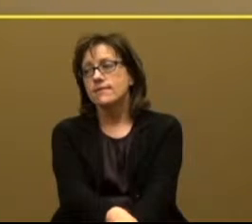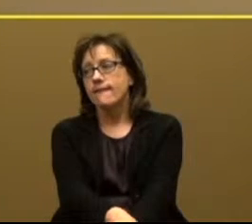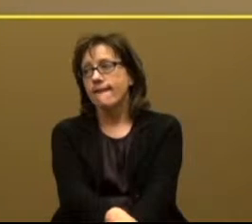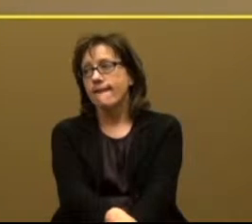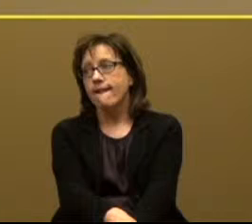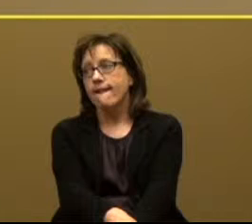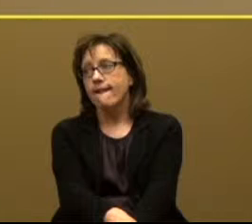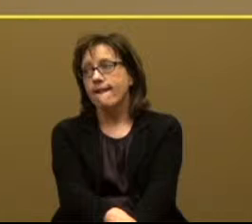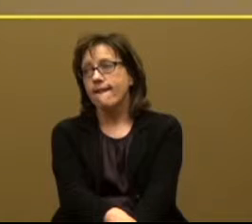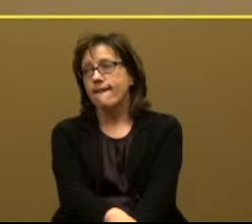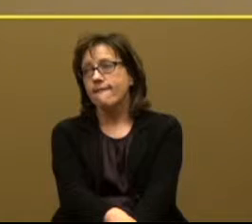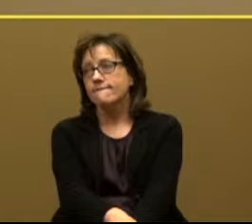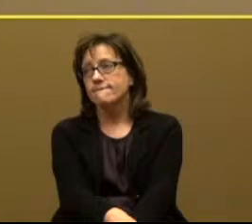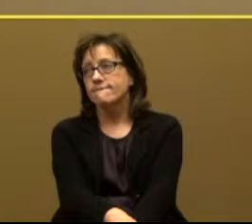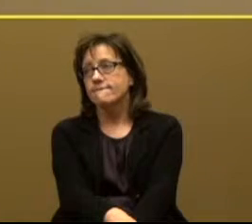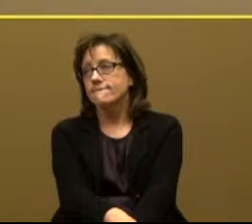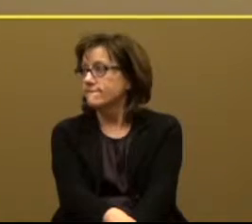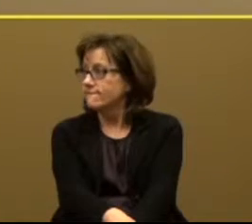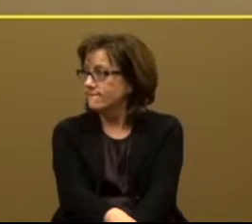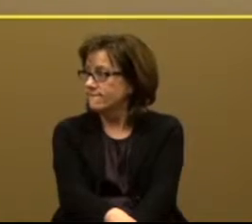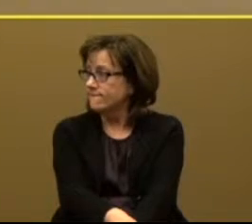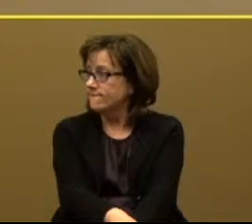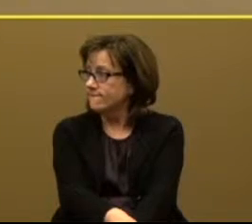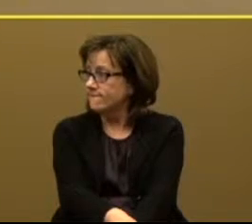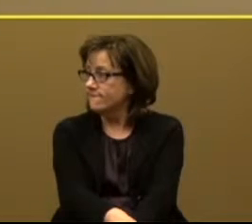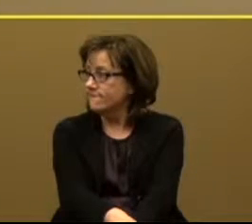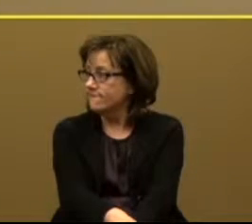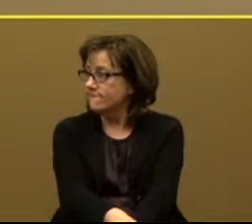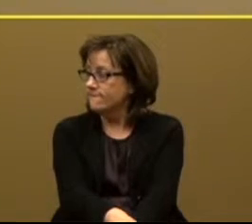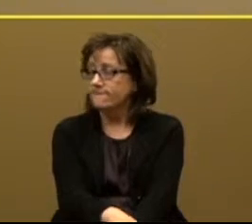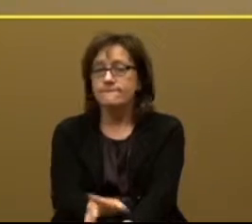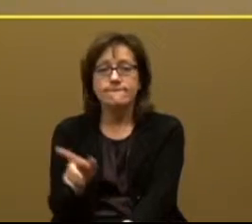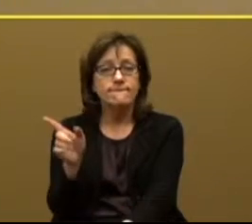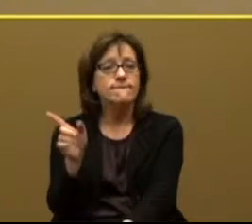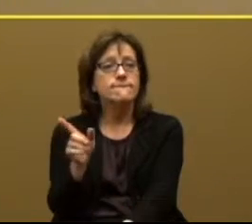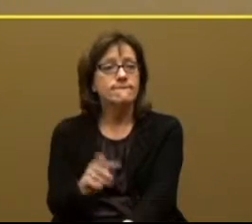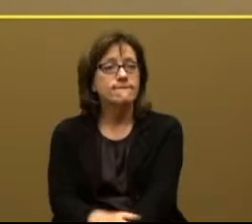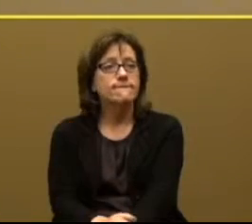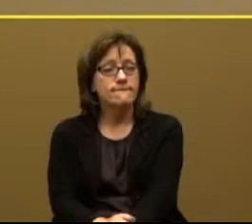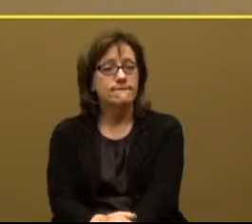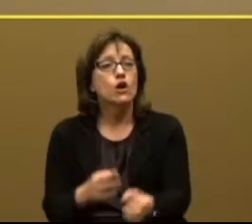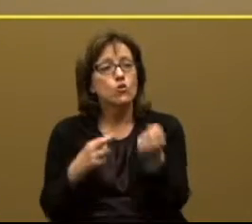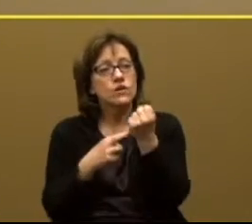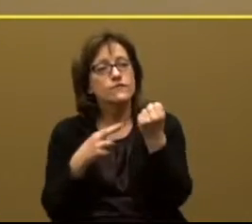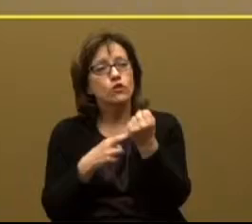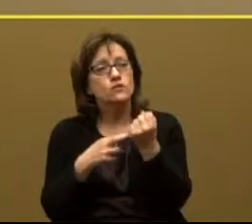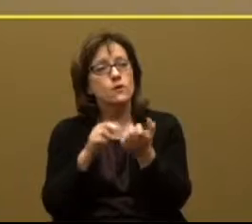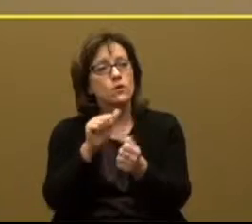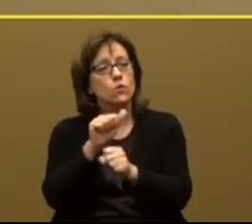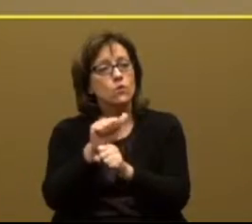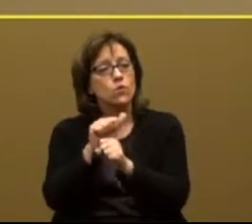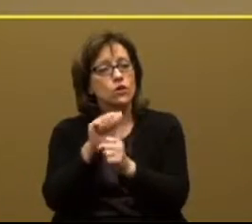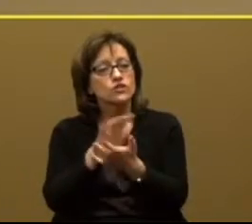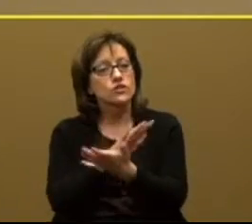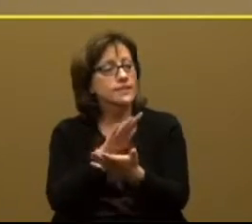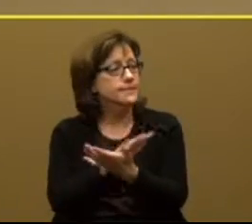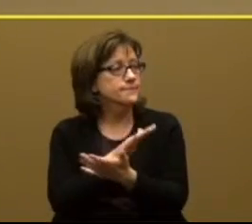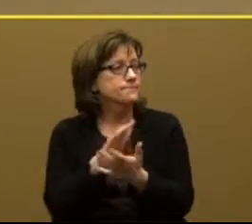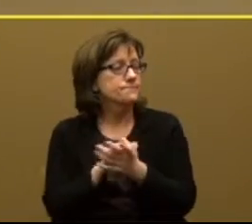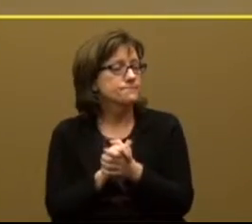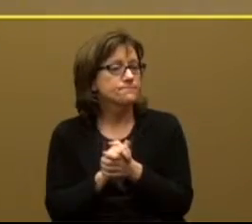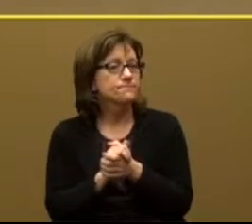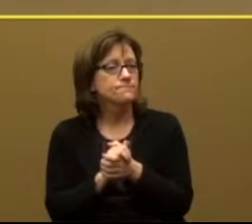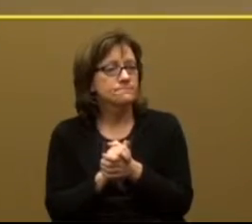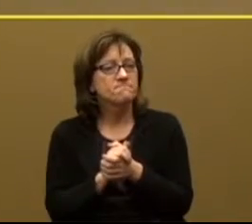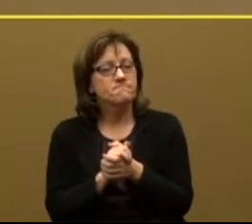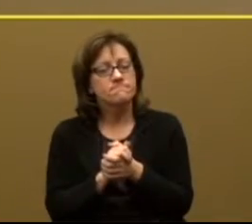going to go ahead and cover this one too. There is a PECS reinforcer worksheet that will help you as you come up with